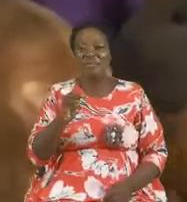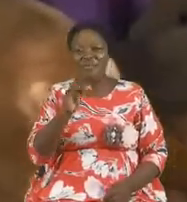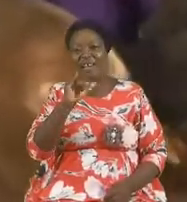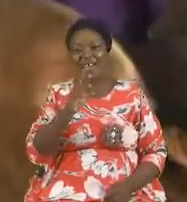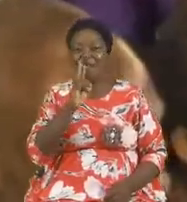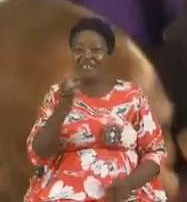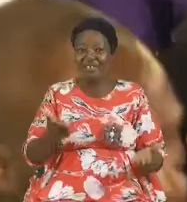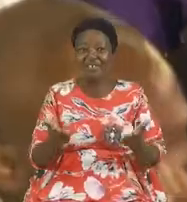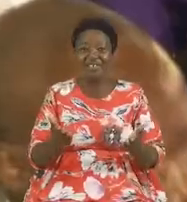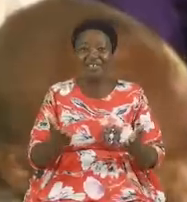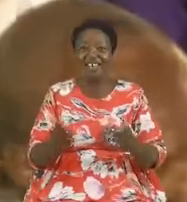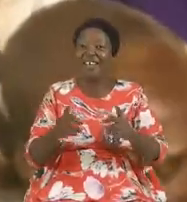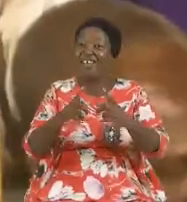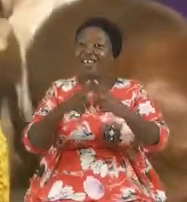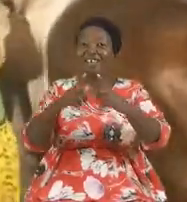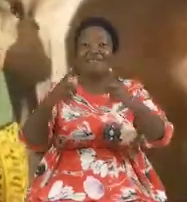Akwaibom, are you there?